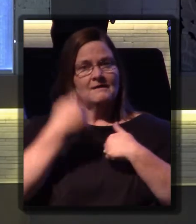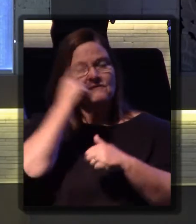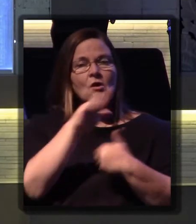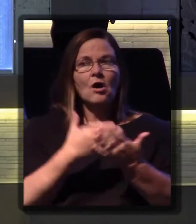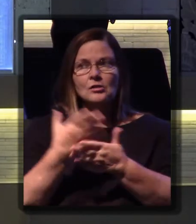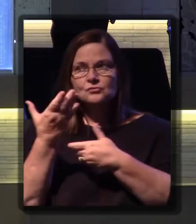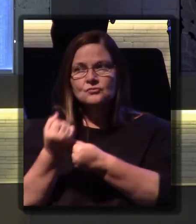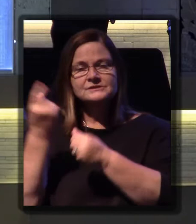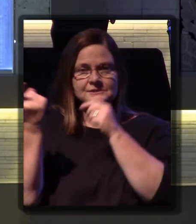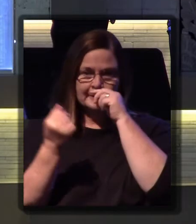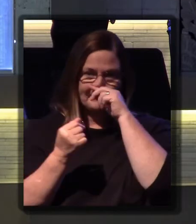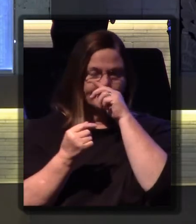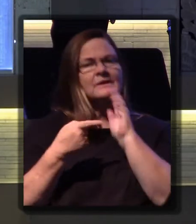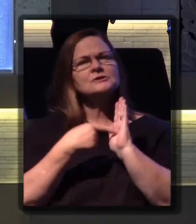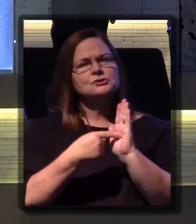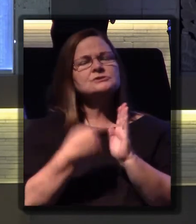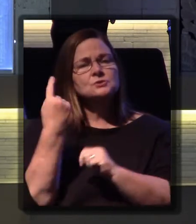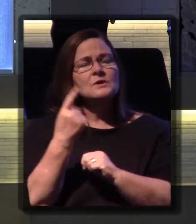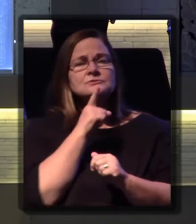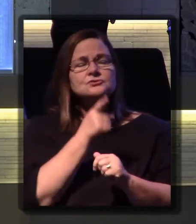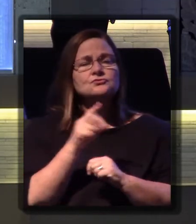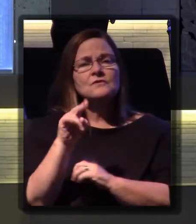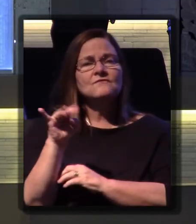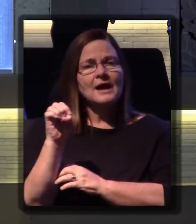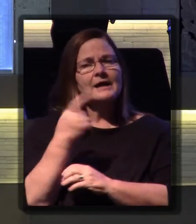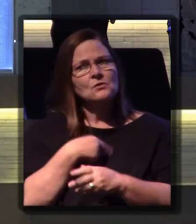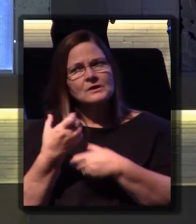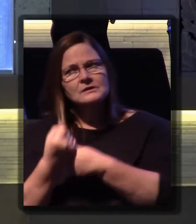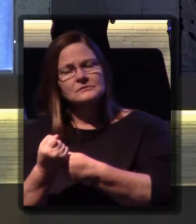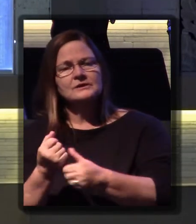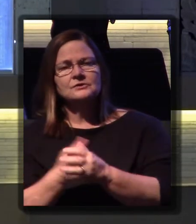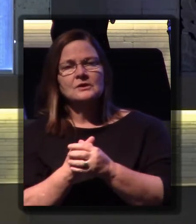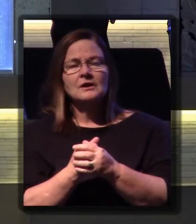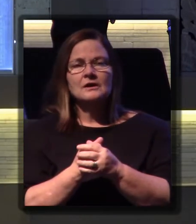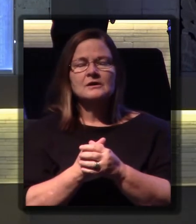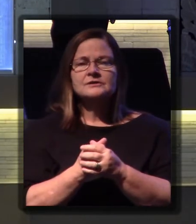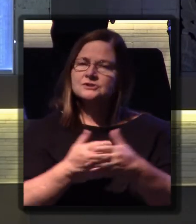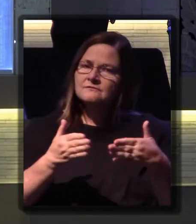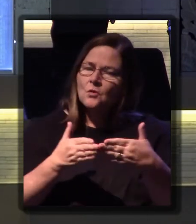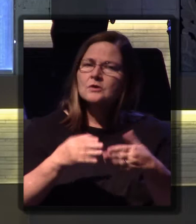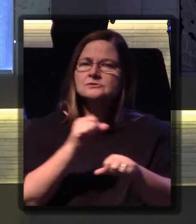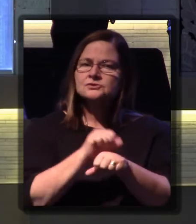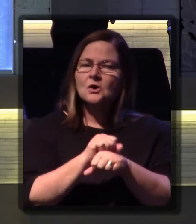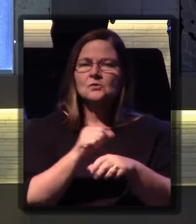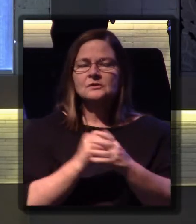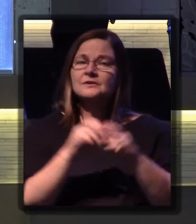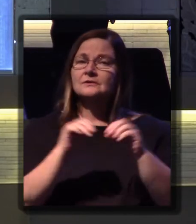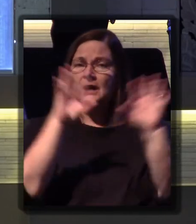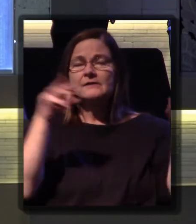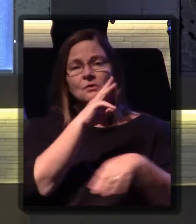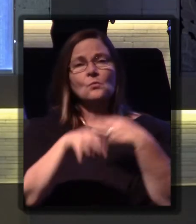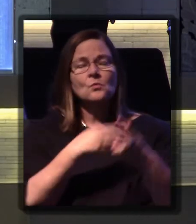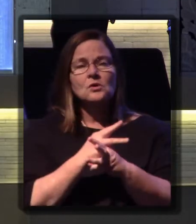stake of death became the tree of life for all who trust in him. It points us to the one who is the true